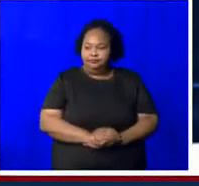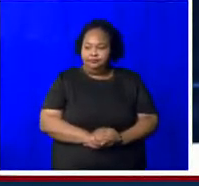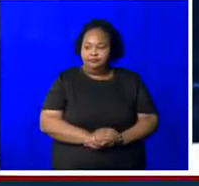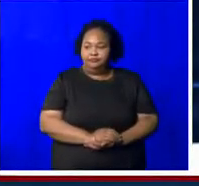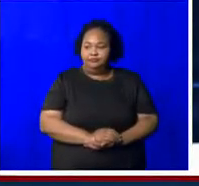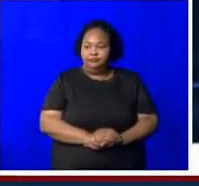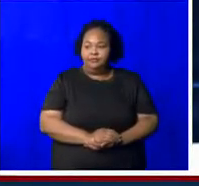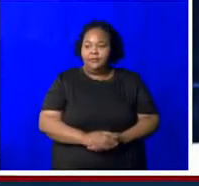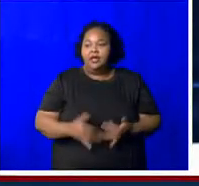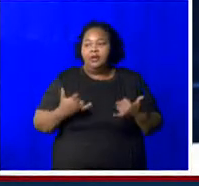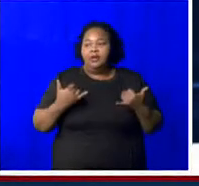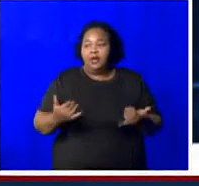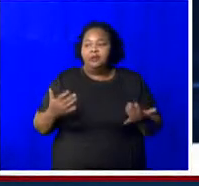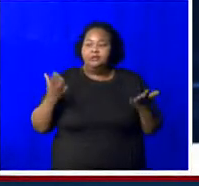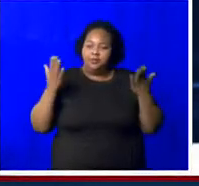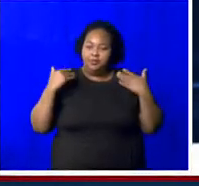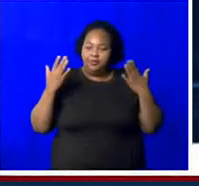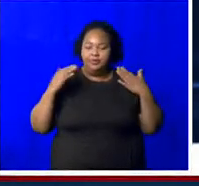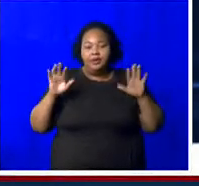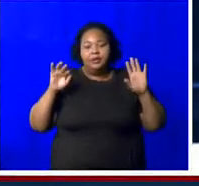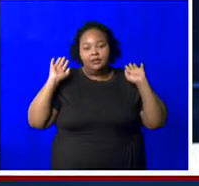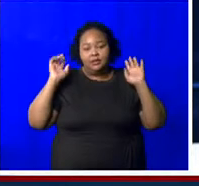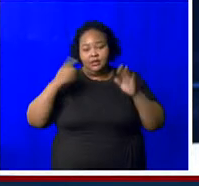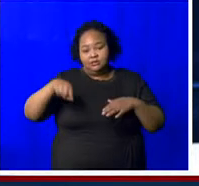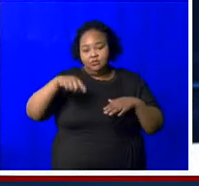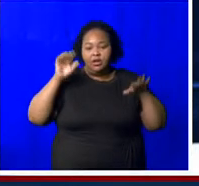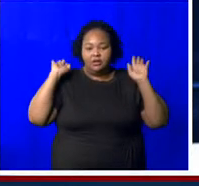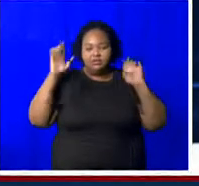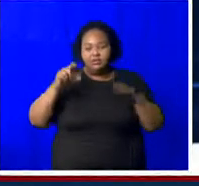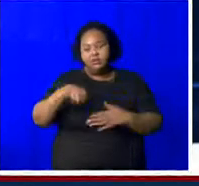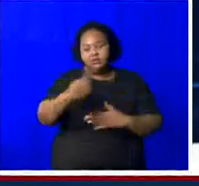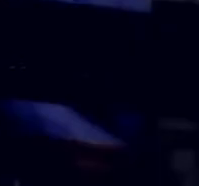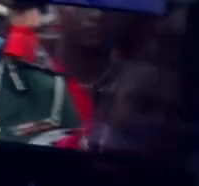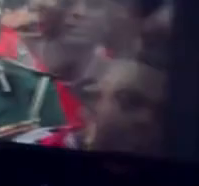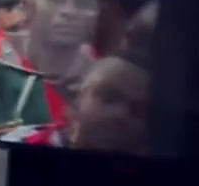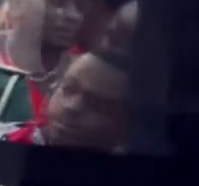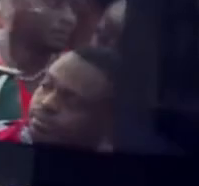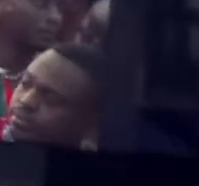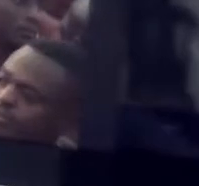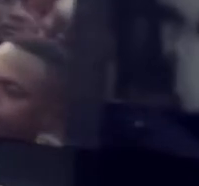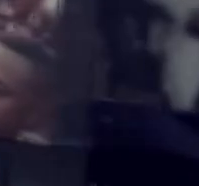Maswatla mahle asithathele khefu nasibuya Tindzaba tiyachubeka.